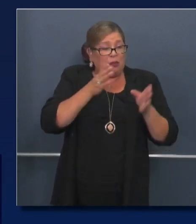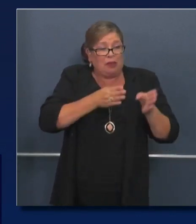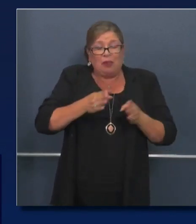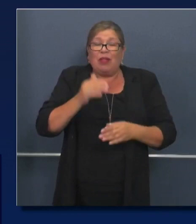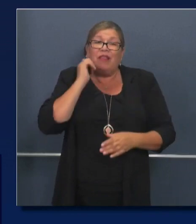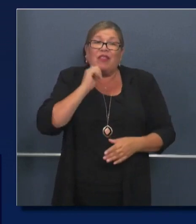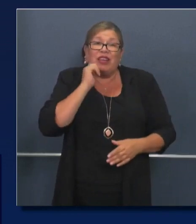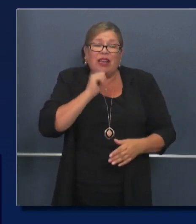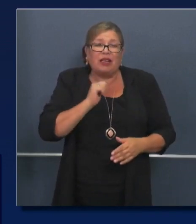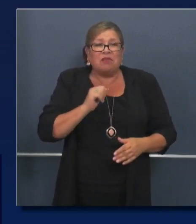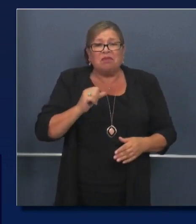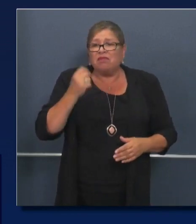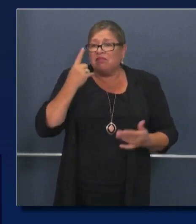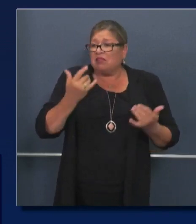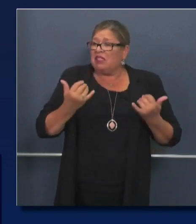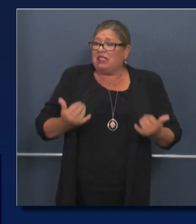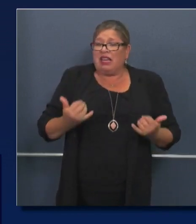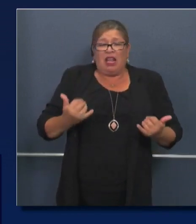we had about